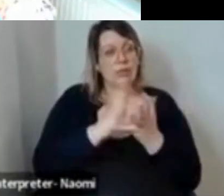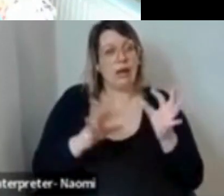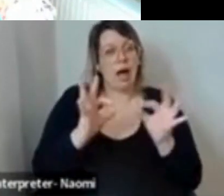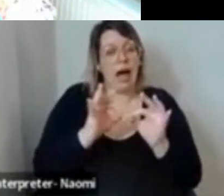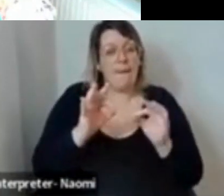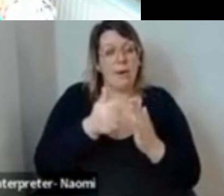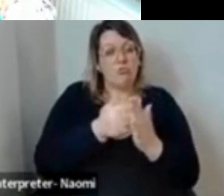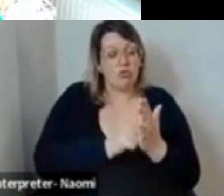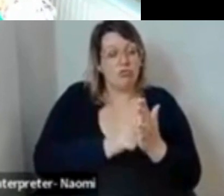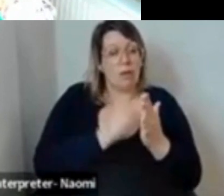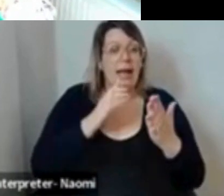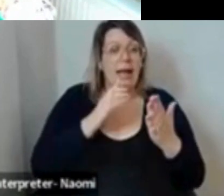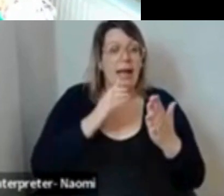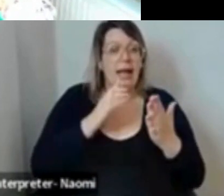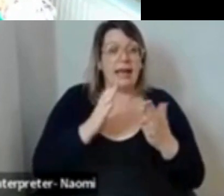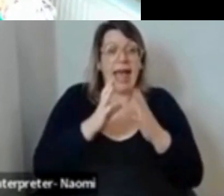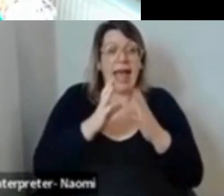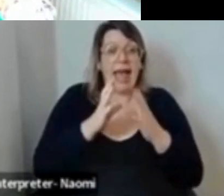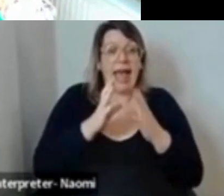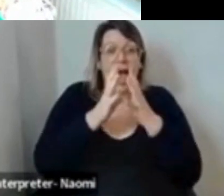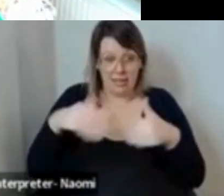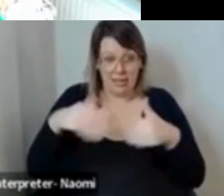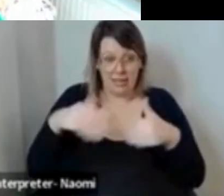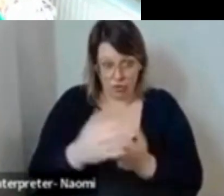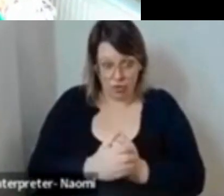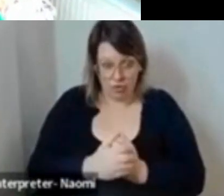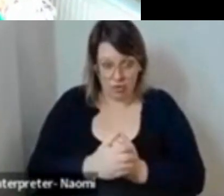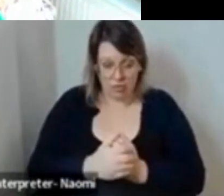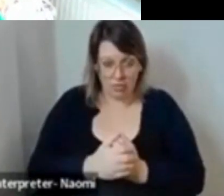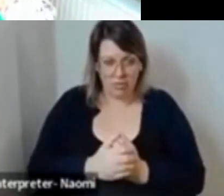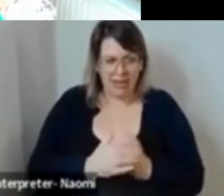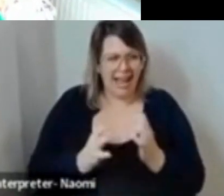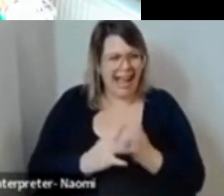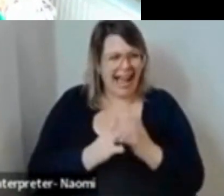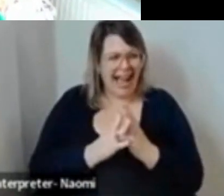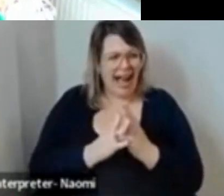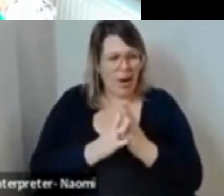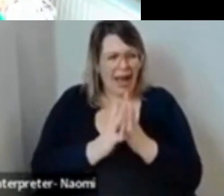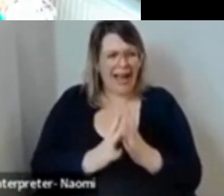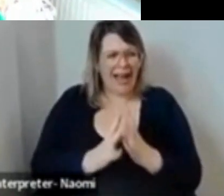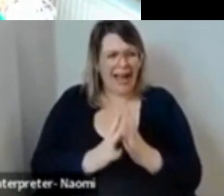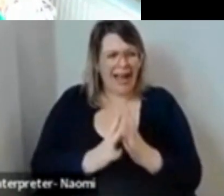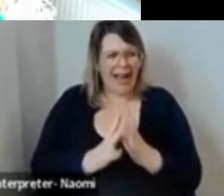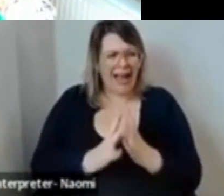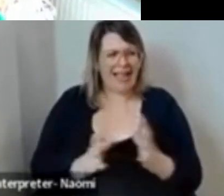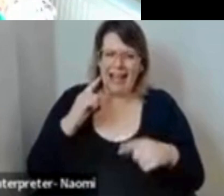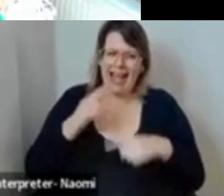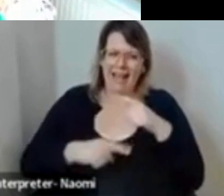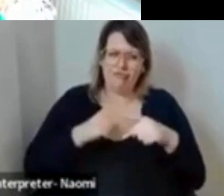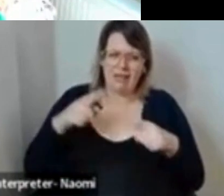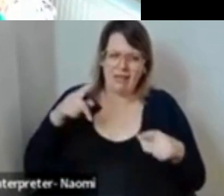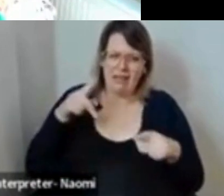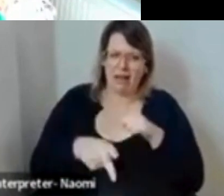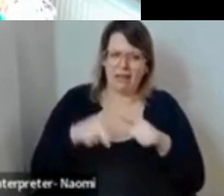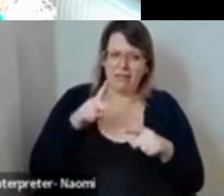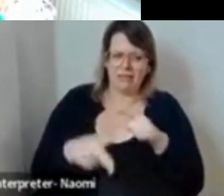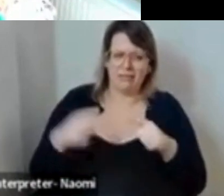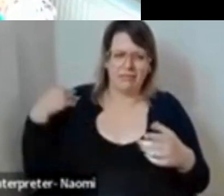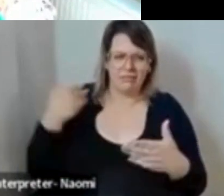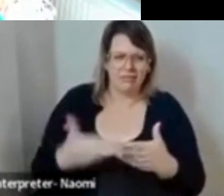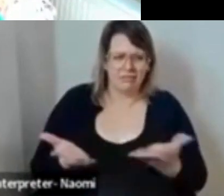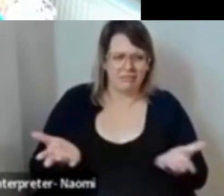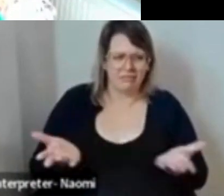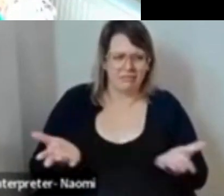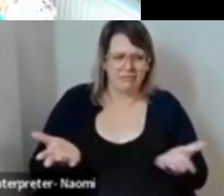expand provision. How can we expand what we're offering if our funding has been cut every year in cash terms or real terms for over